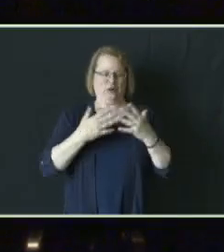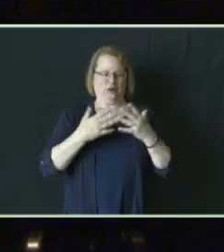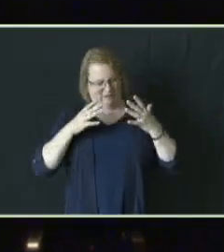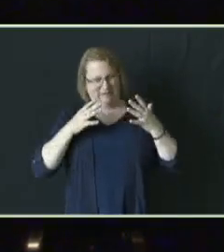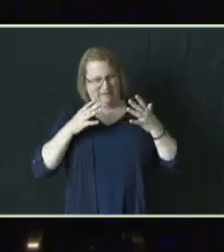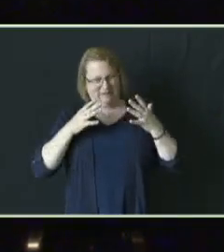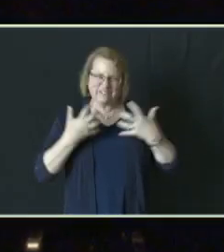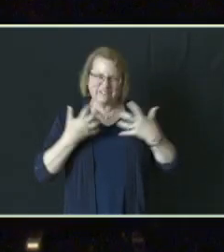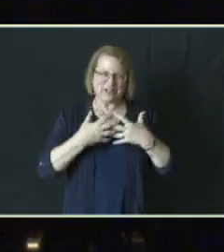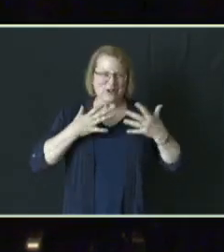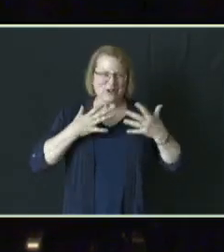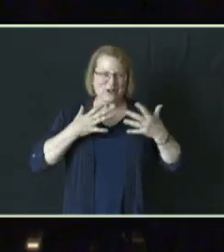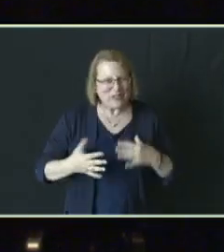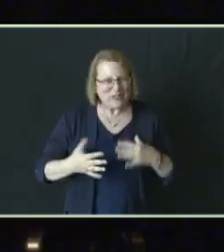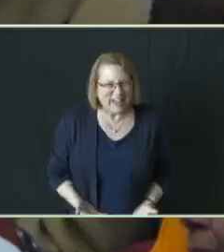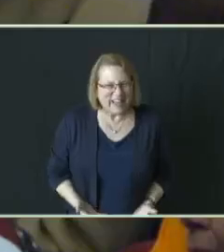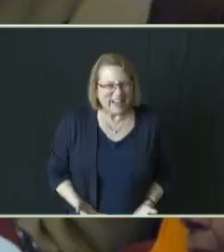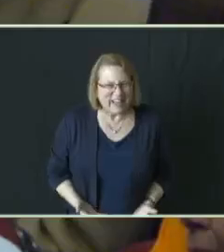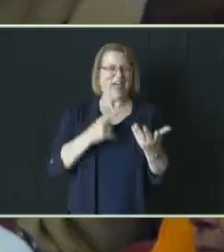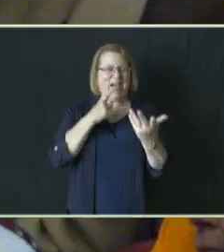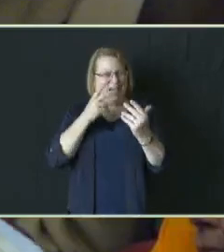inspired.